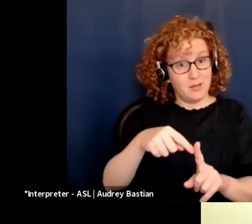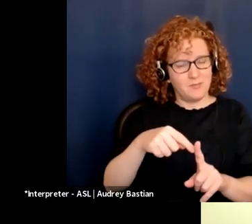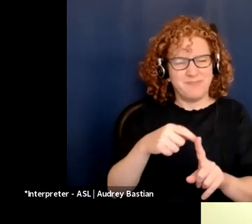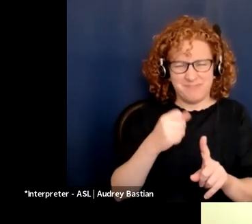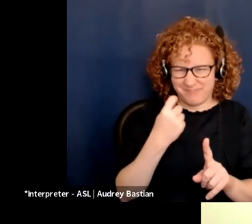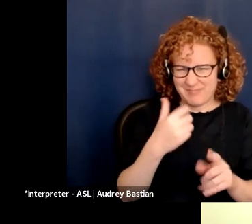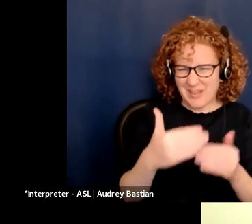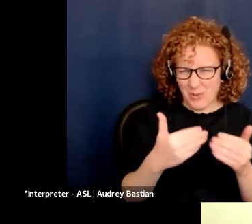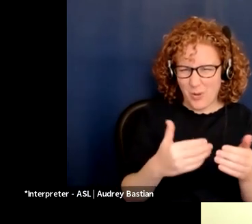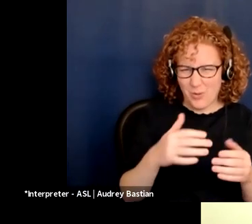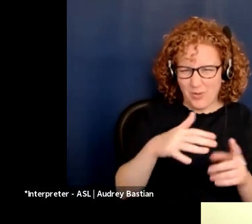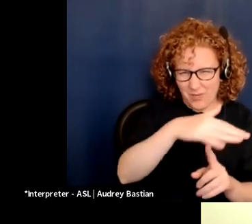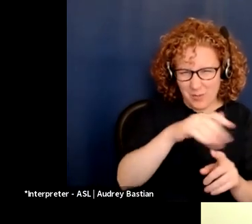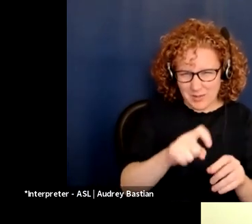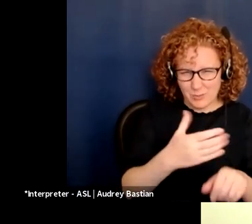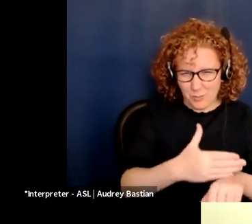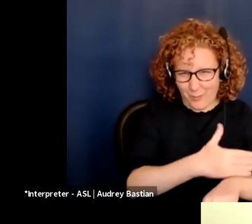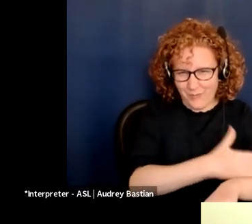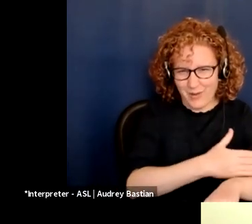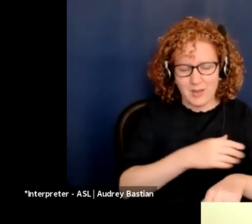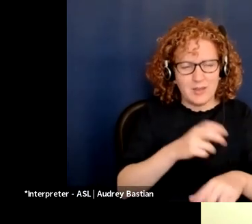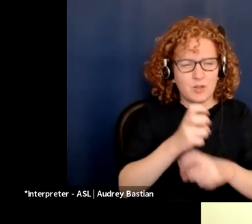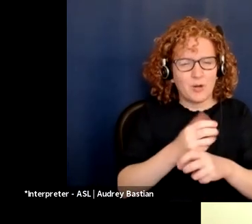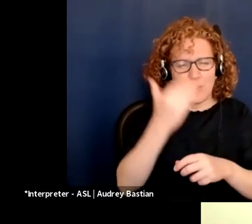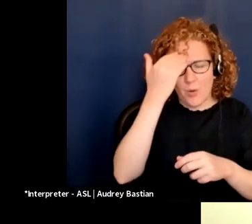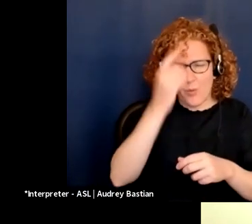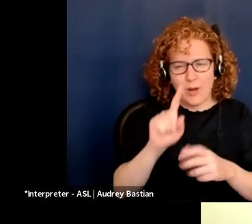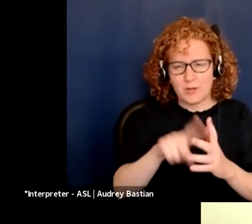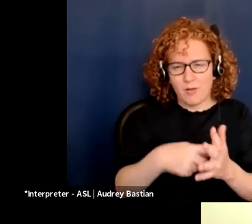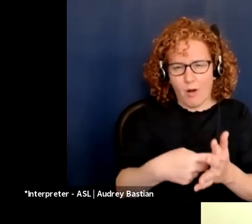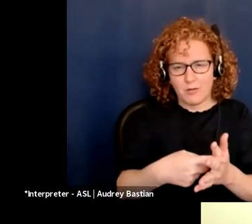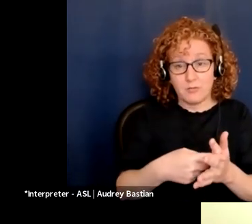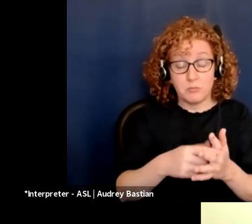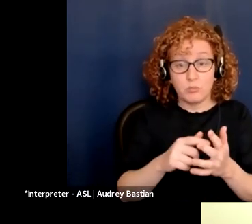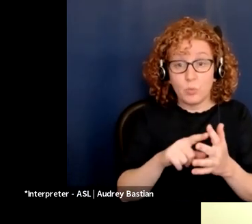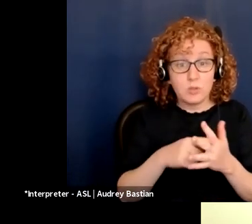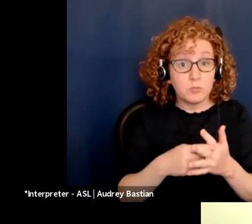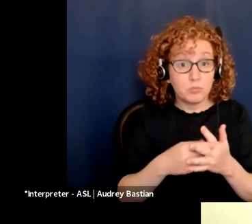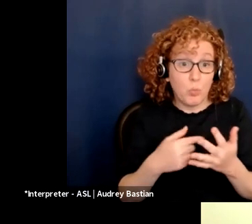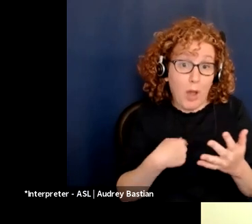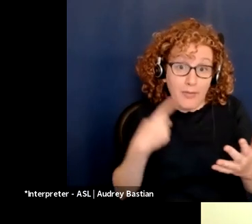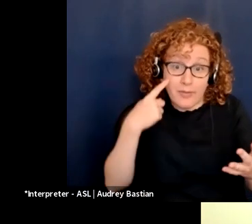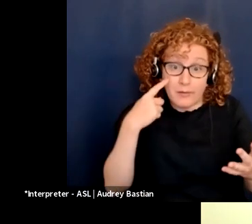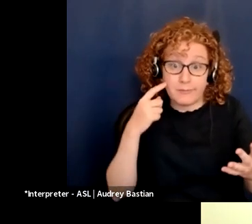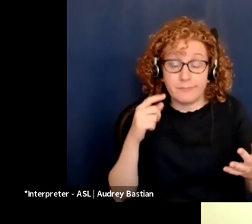the environment needs improving. Like it's hard to know where to start. And I think it starts with people